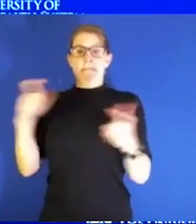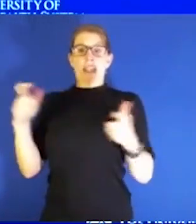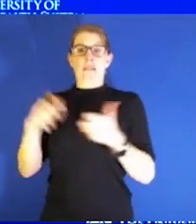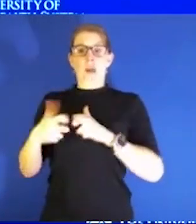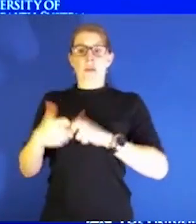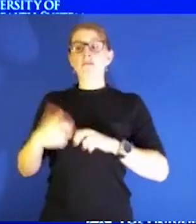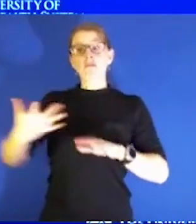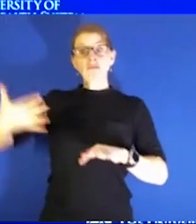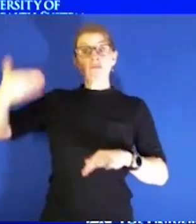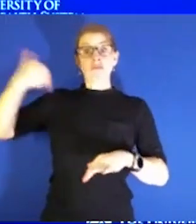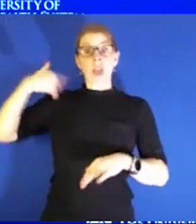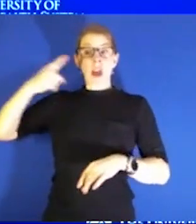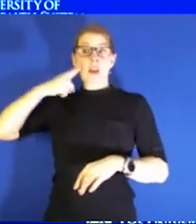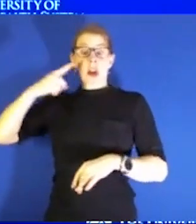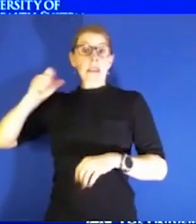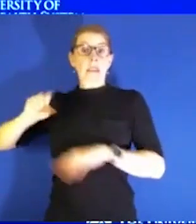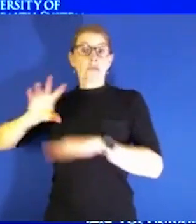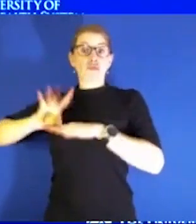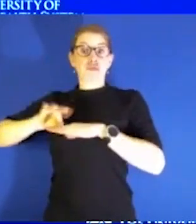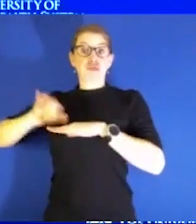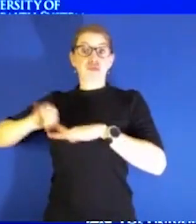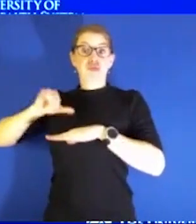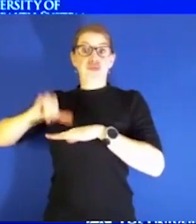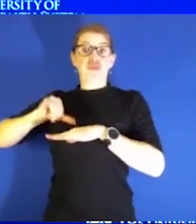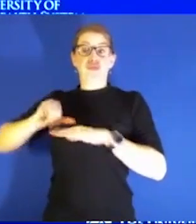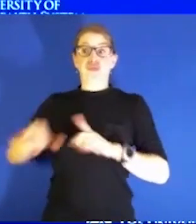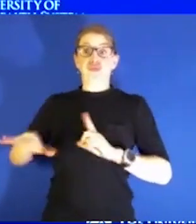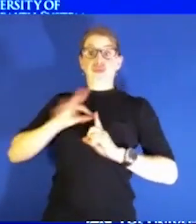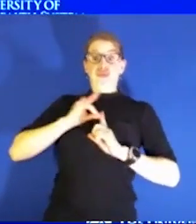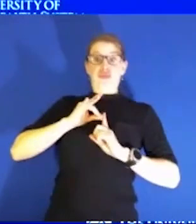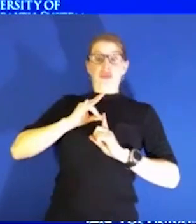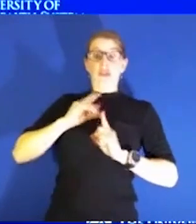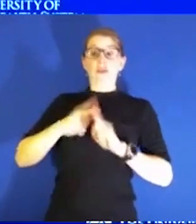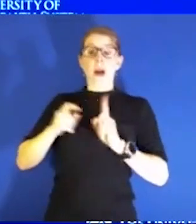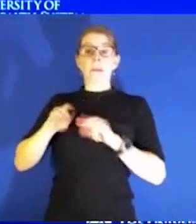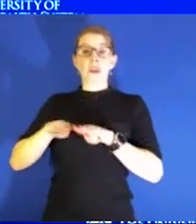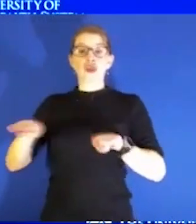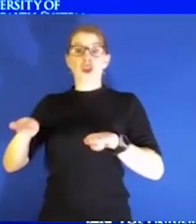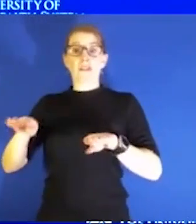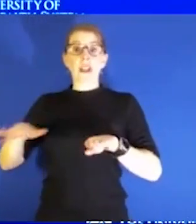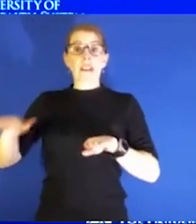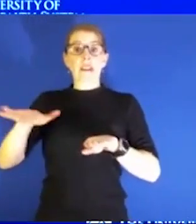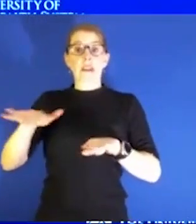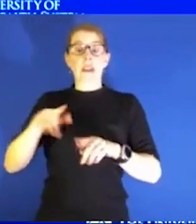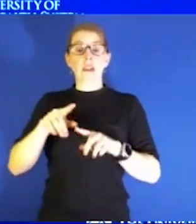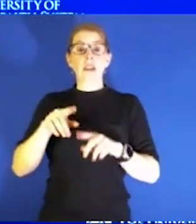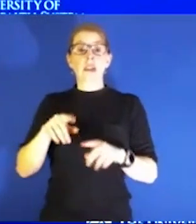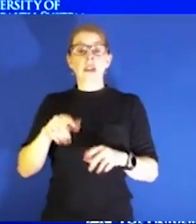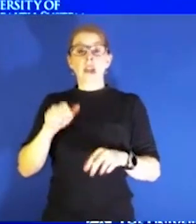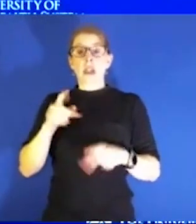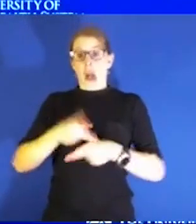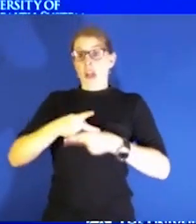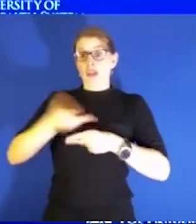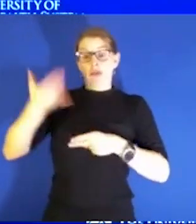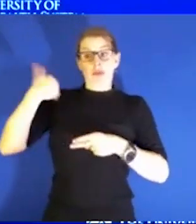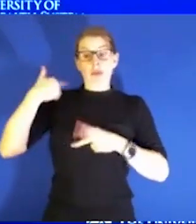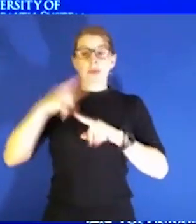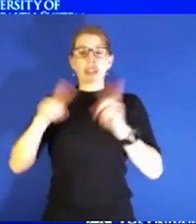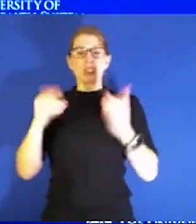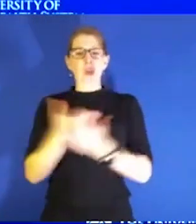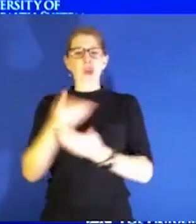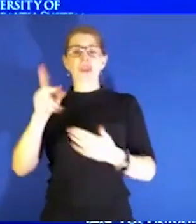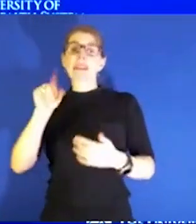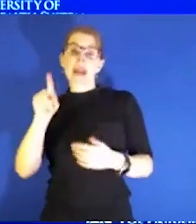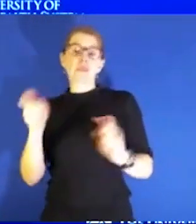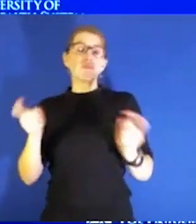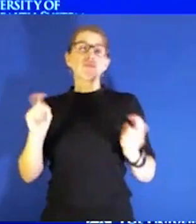thought it was, and it was right to be cautious about that, but we certainly have new data, and so we are able to then modify